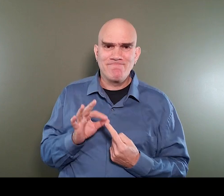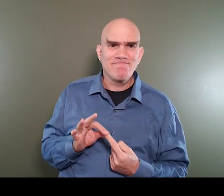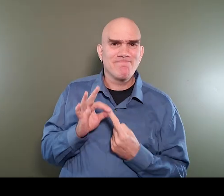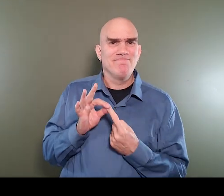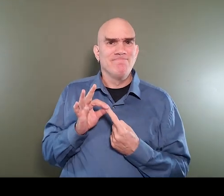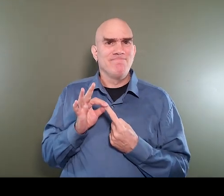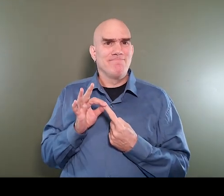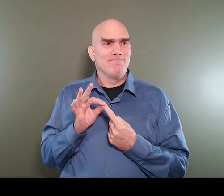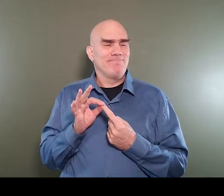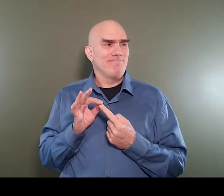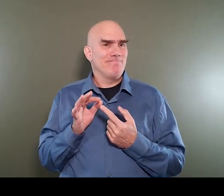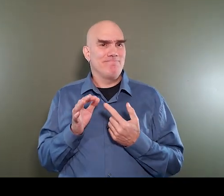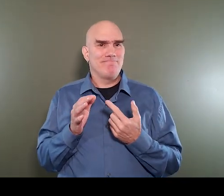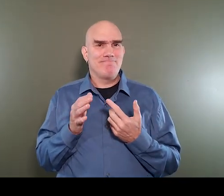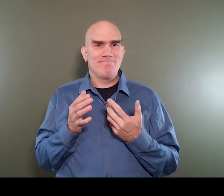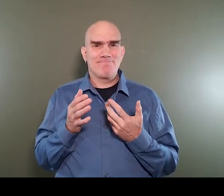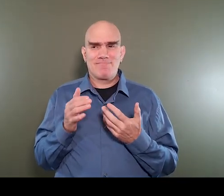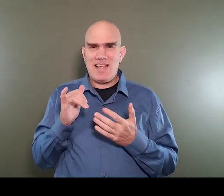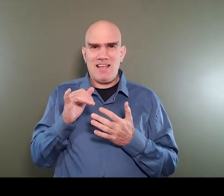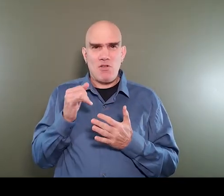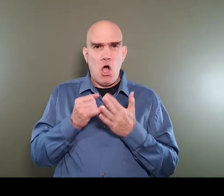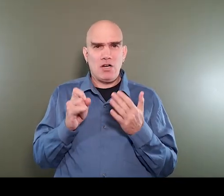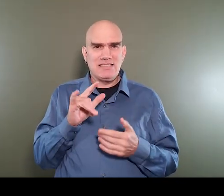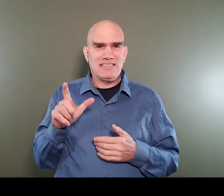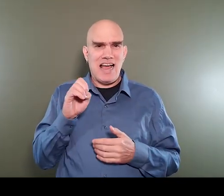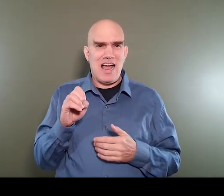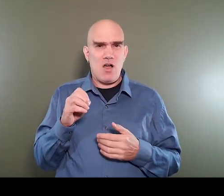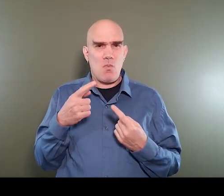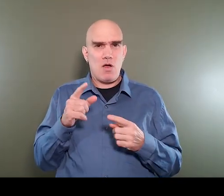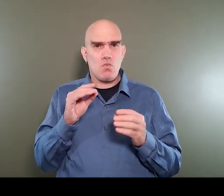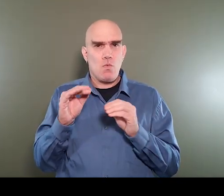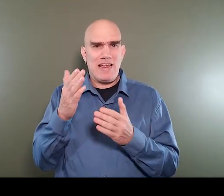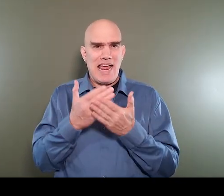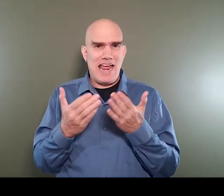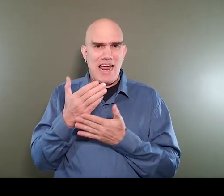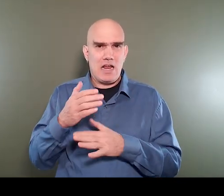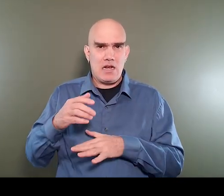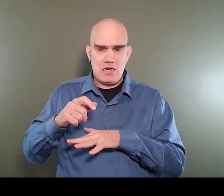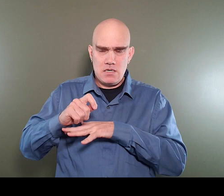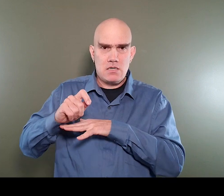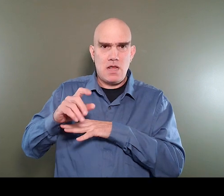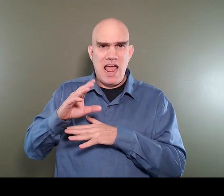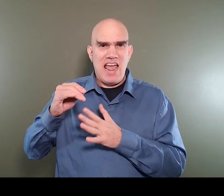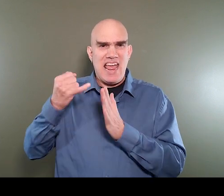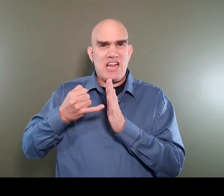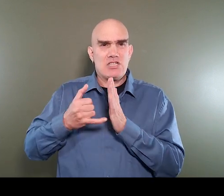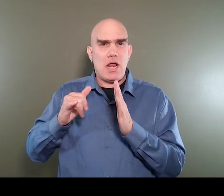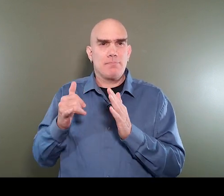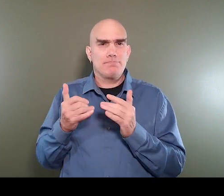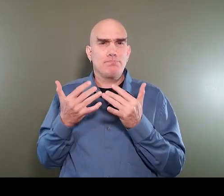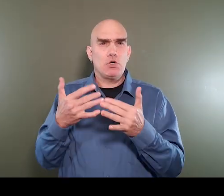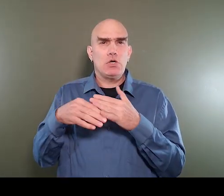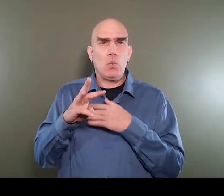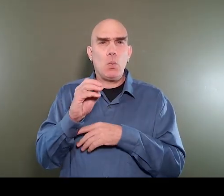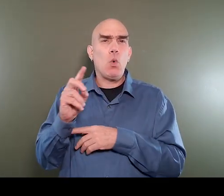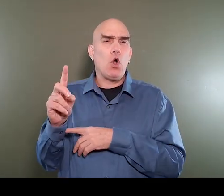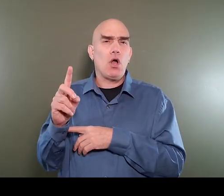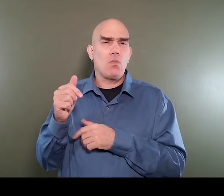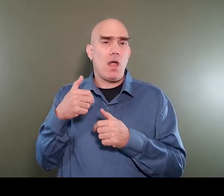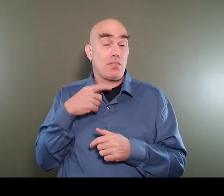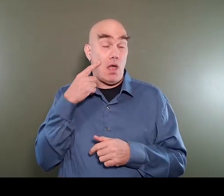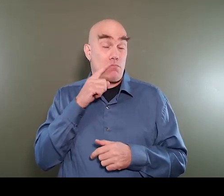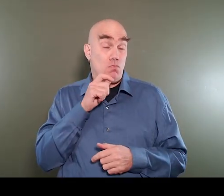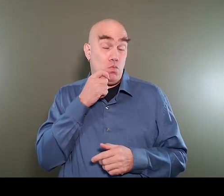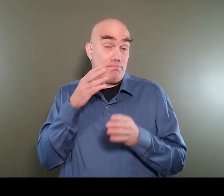disability really helped him forge a distinctive art style as he's moving his hand and etching, like burning into